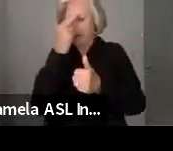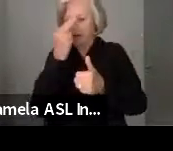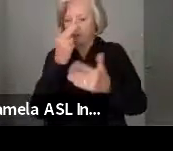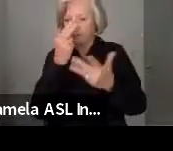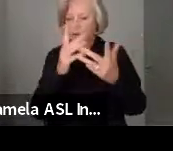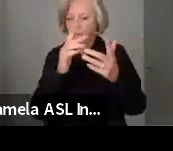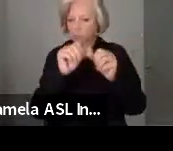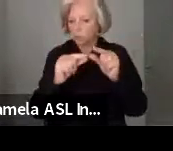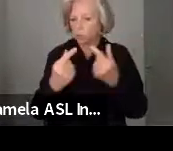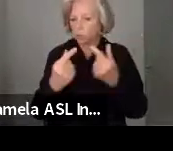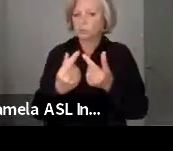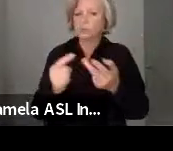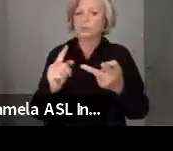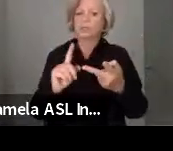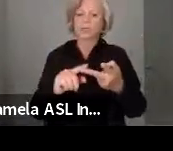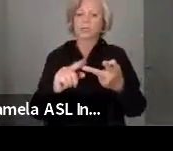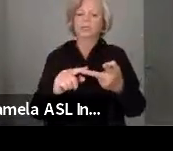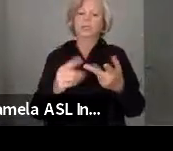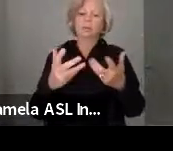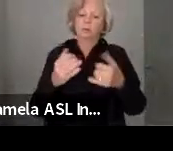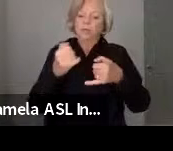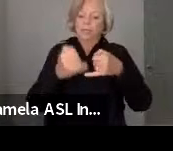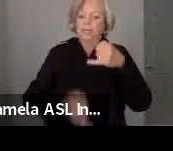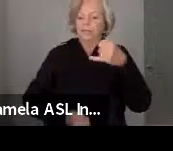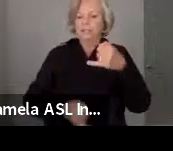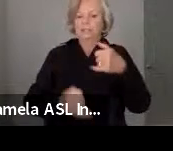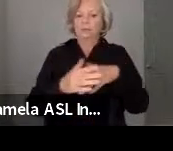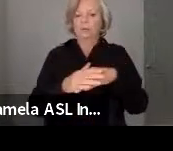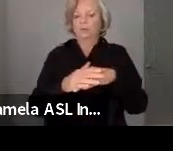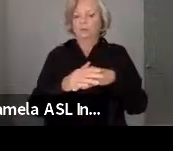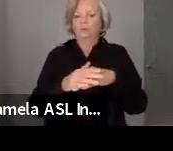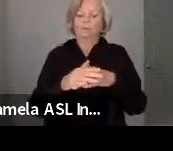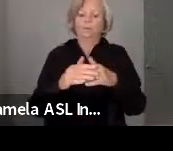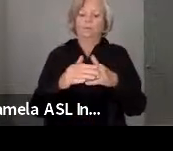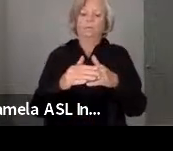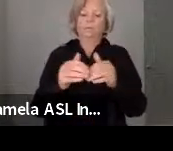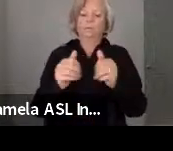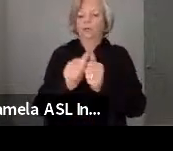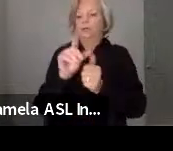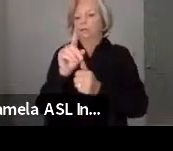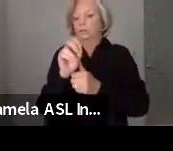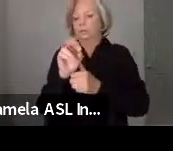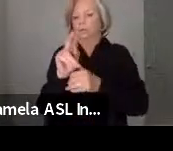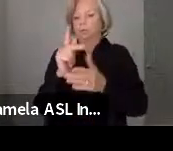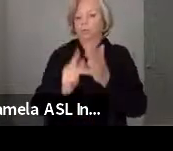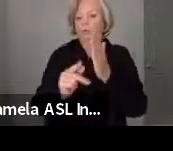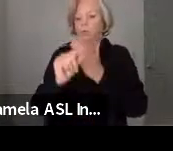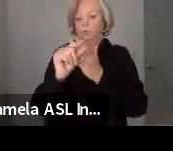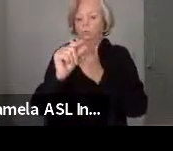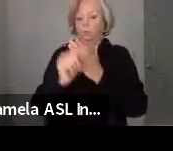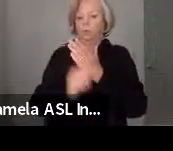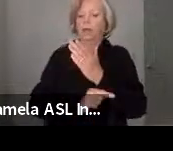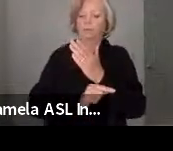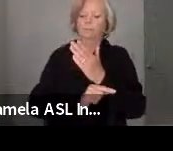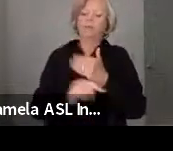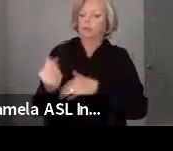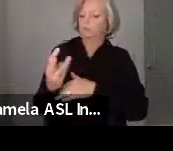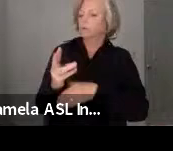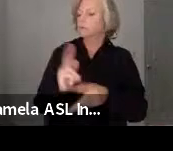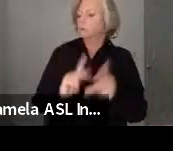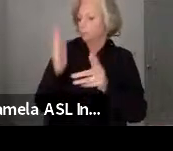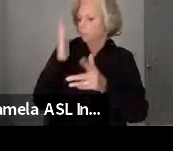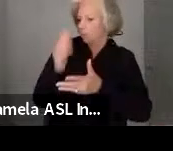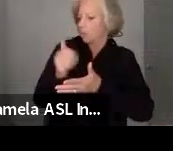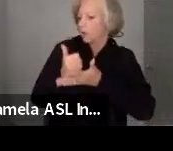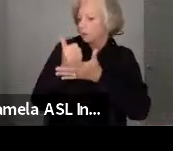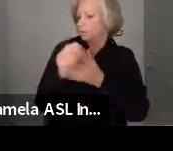evening with a presentation from the DOOR program. And we have a few guests who will help us with that conversation. So I think